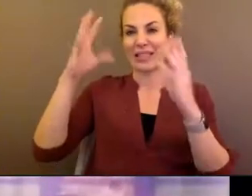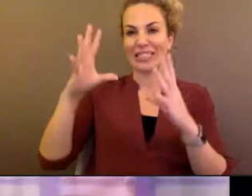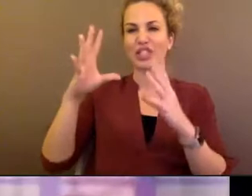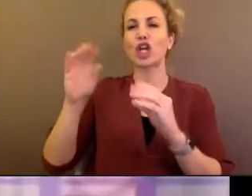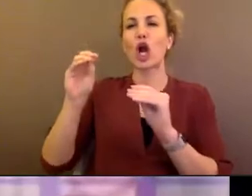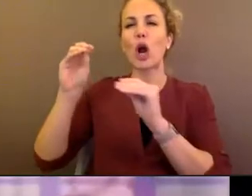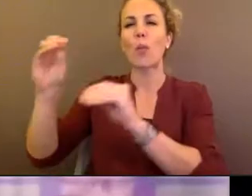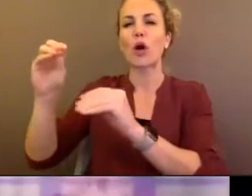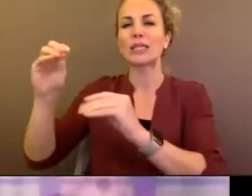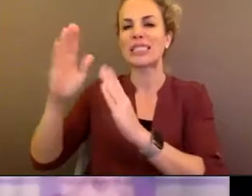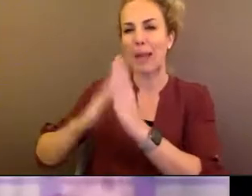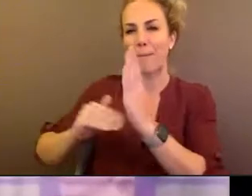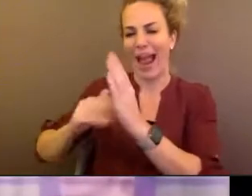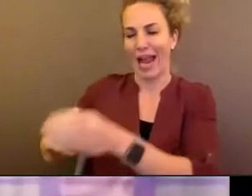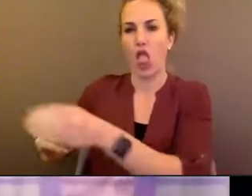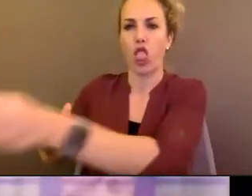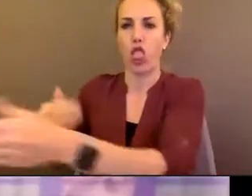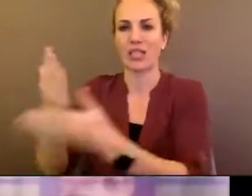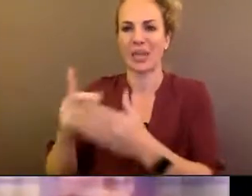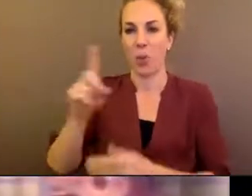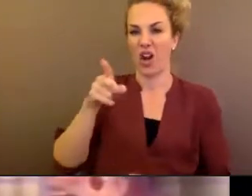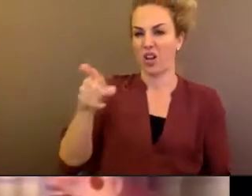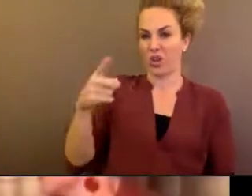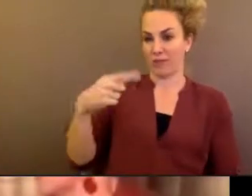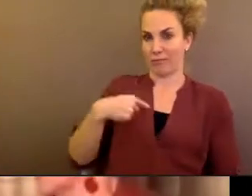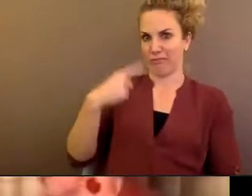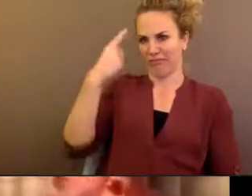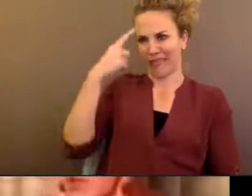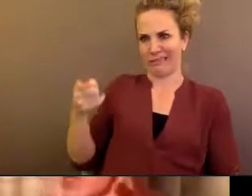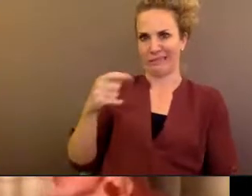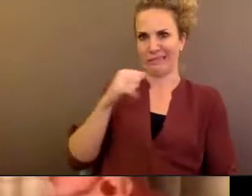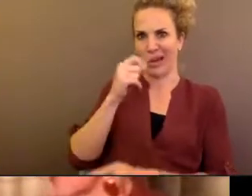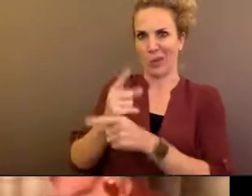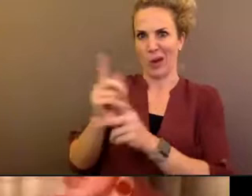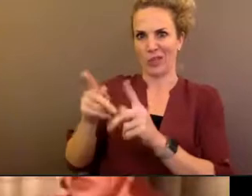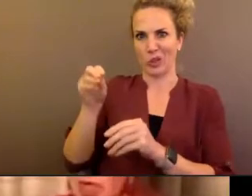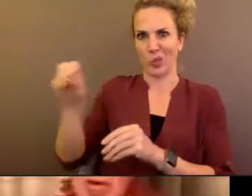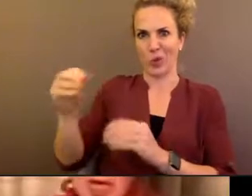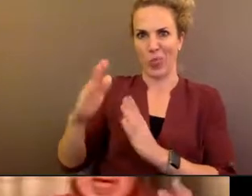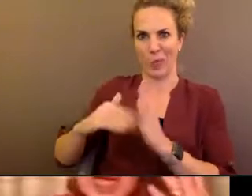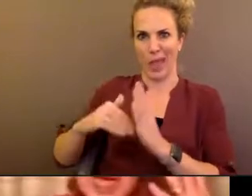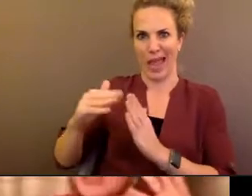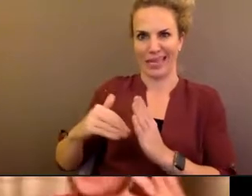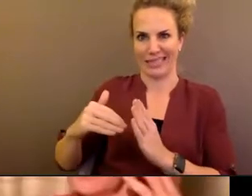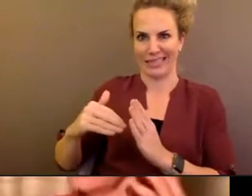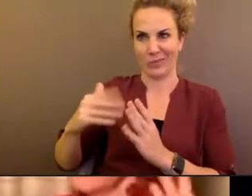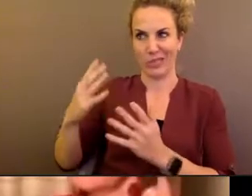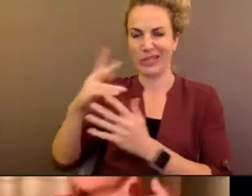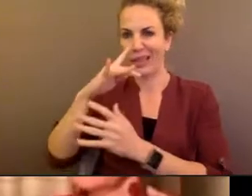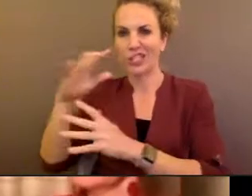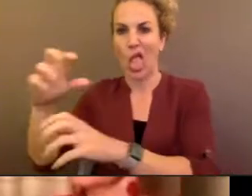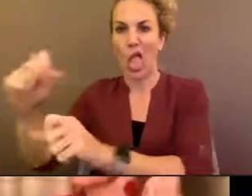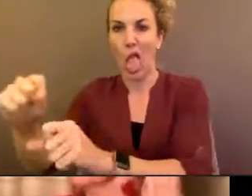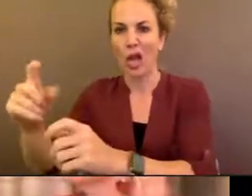be housed, but that's not an ethical problem. That's an issue related to professional practice. So you got to be sure that if it